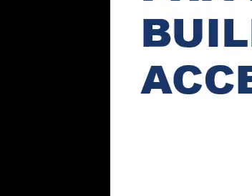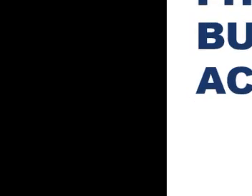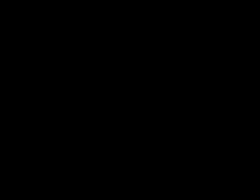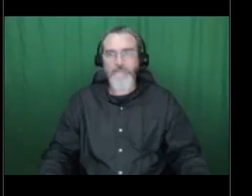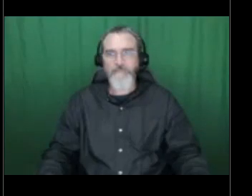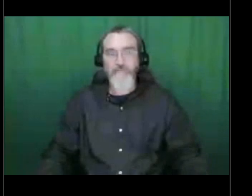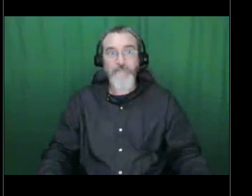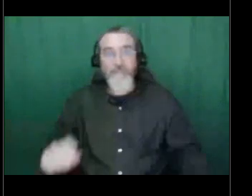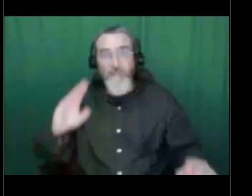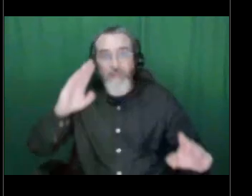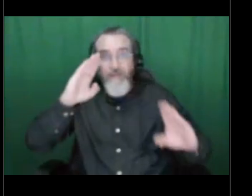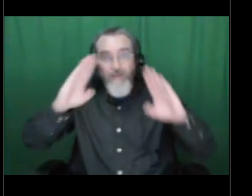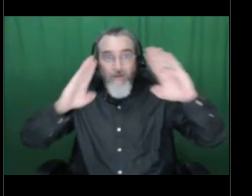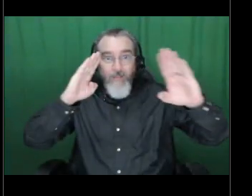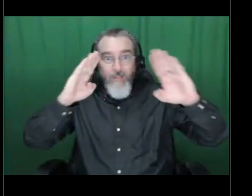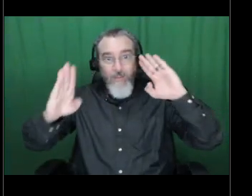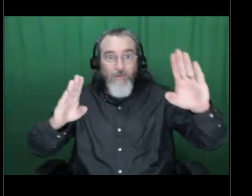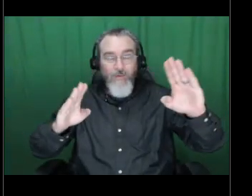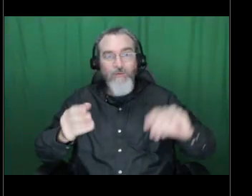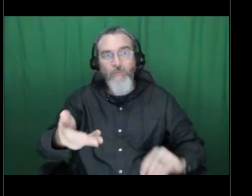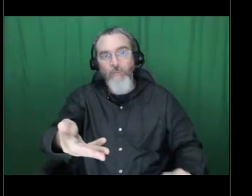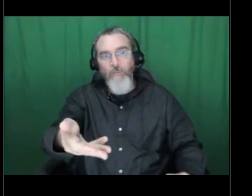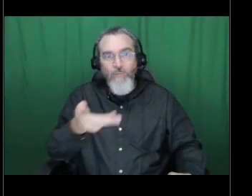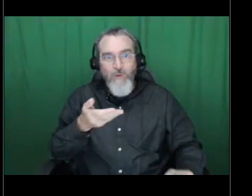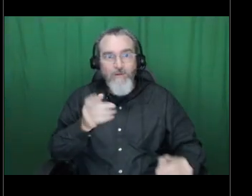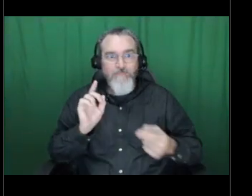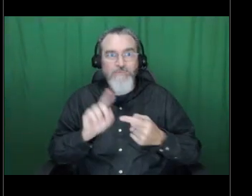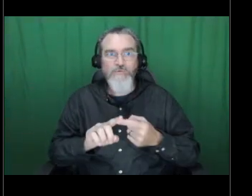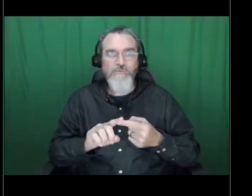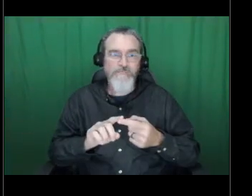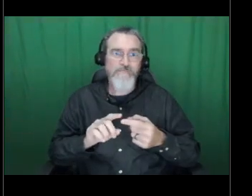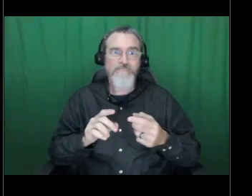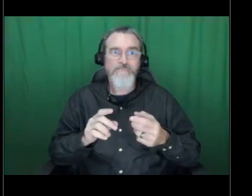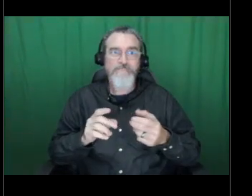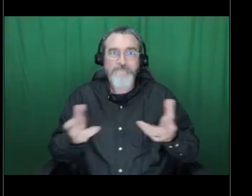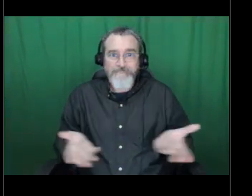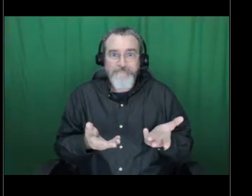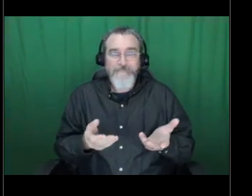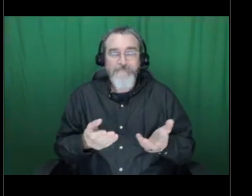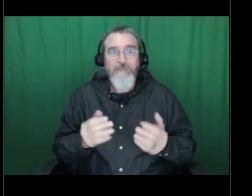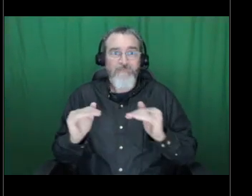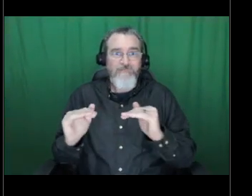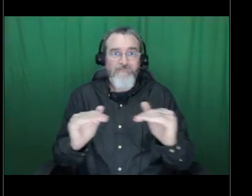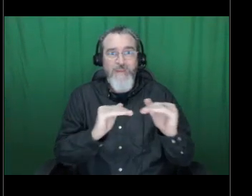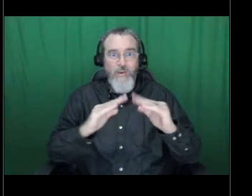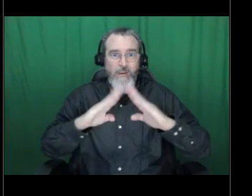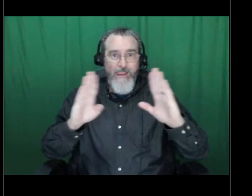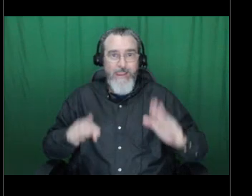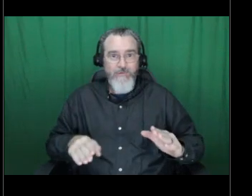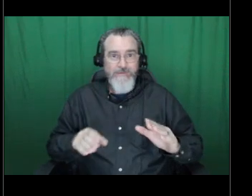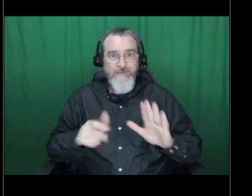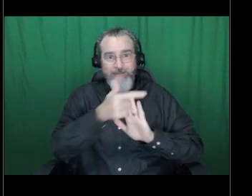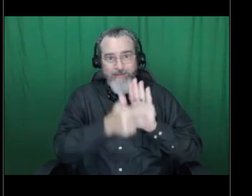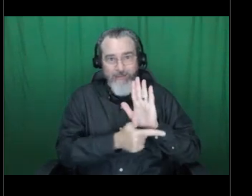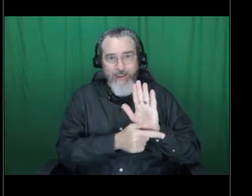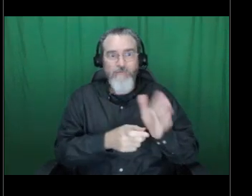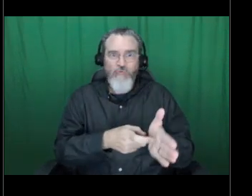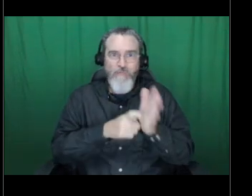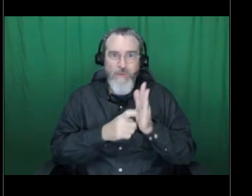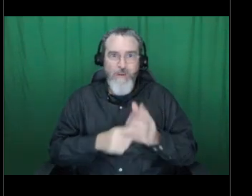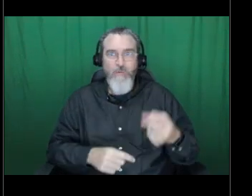Hello, and welcome to the Fair Housing Act Requirement 1, Accessible